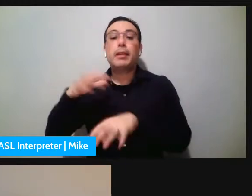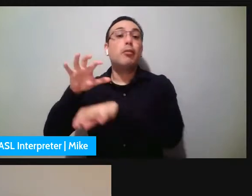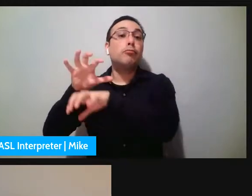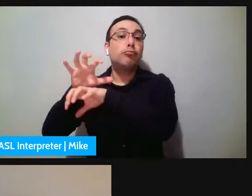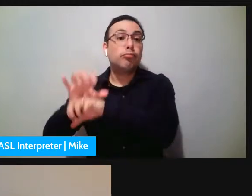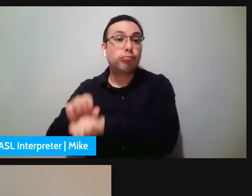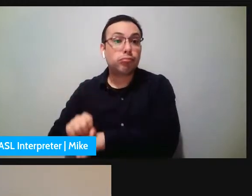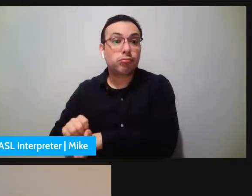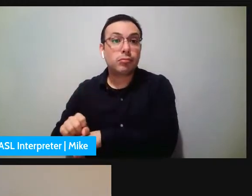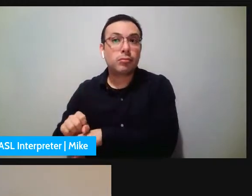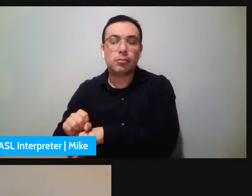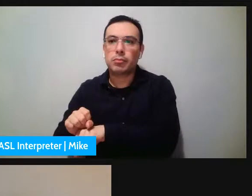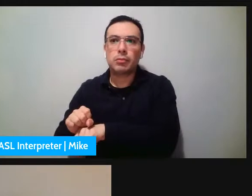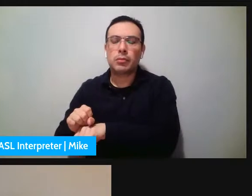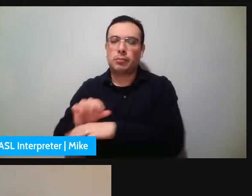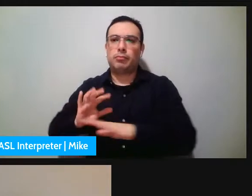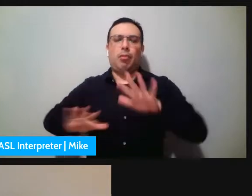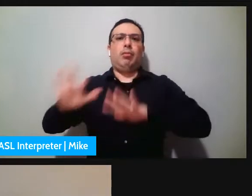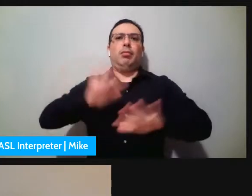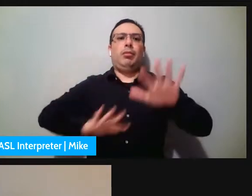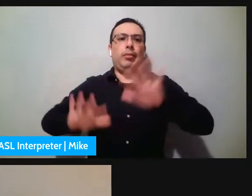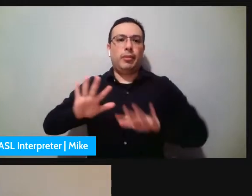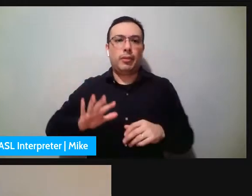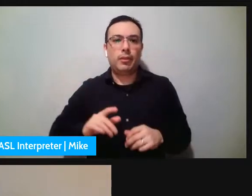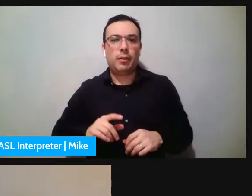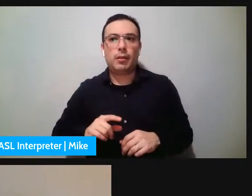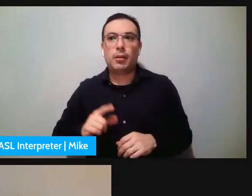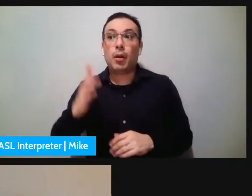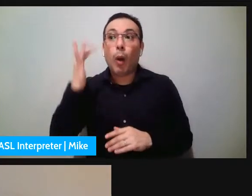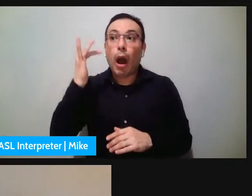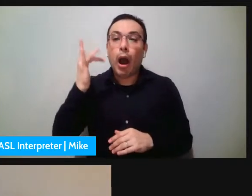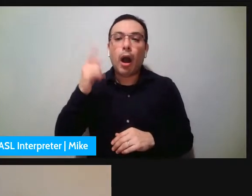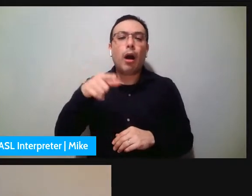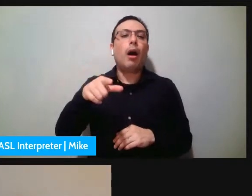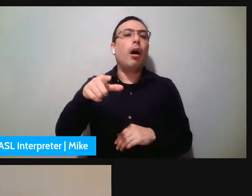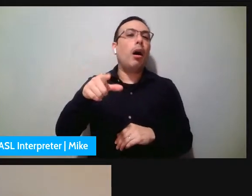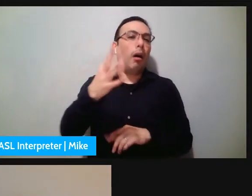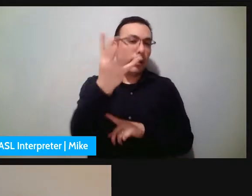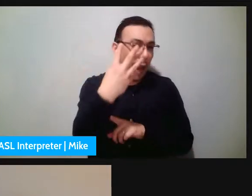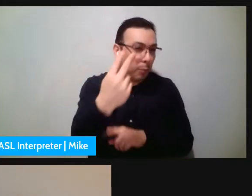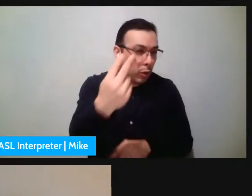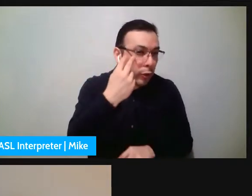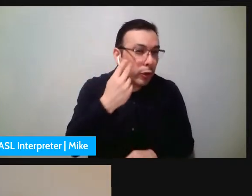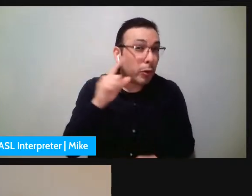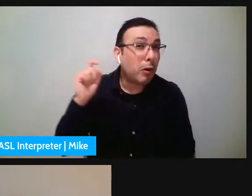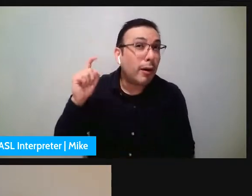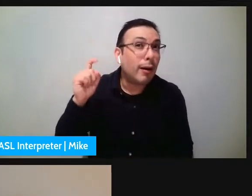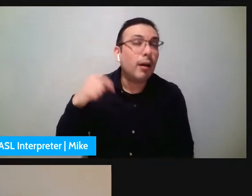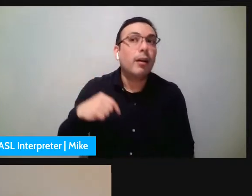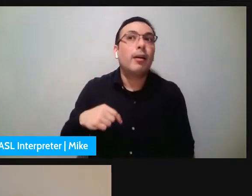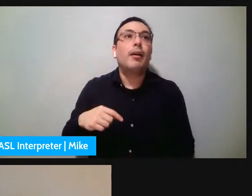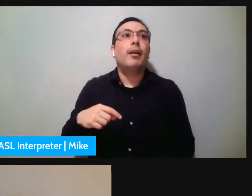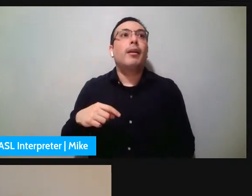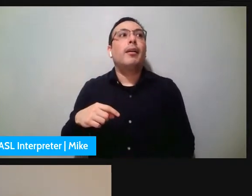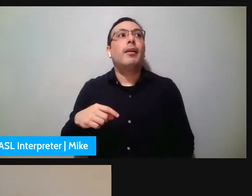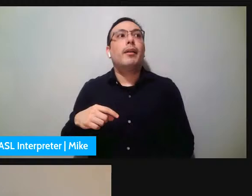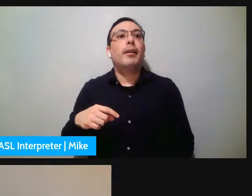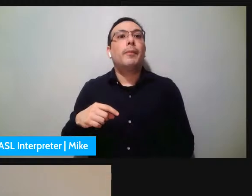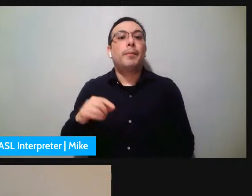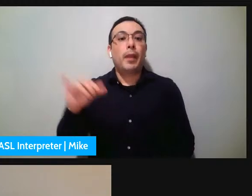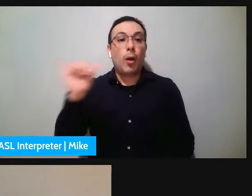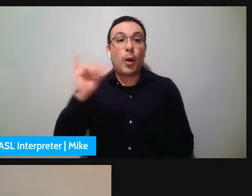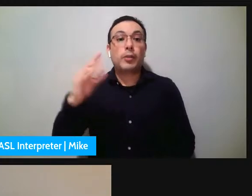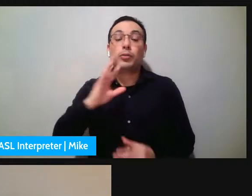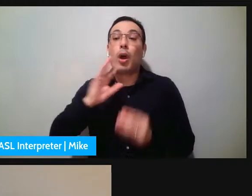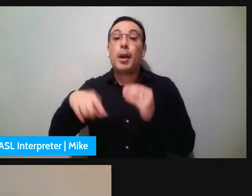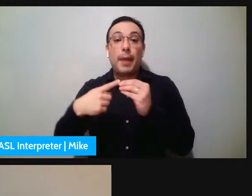surveillance in this digital age. And we also have a conversation about Black femme labor, Black